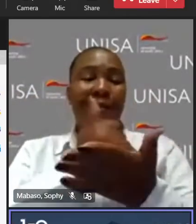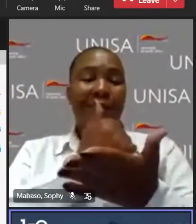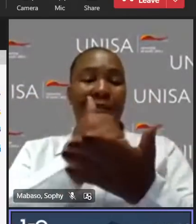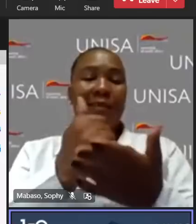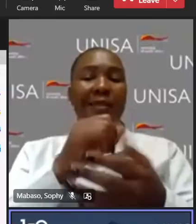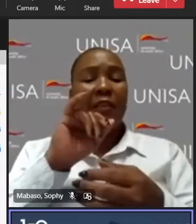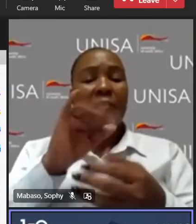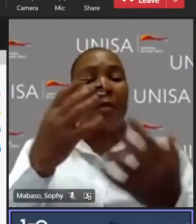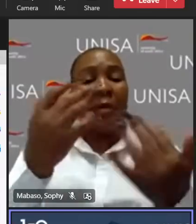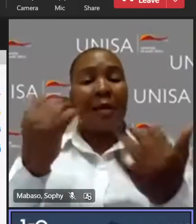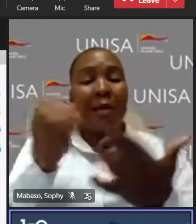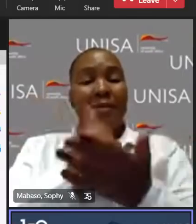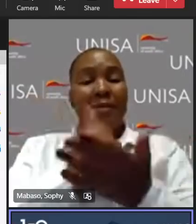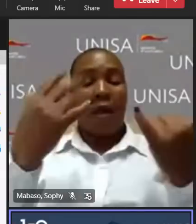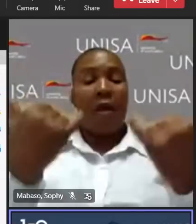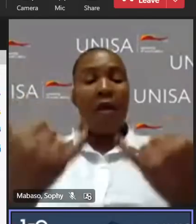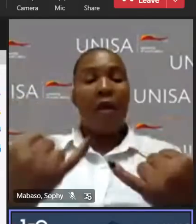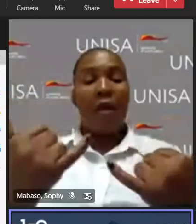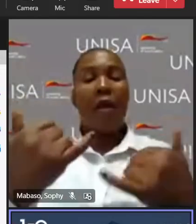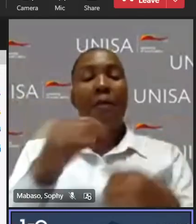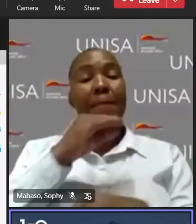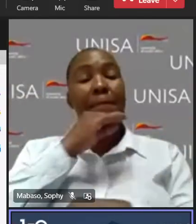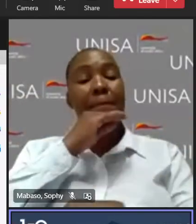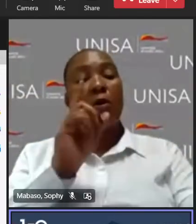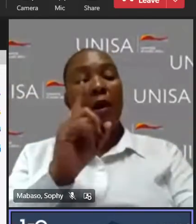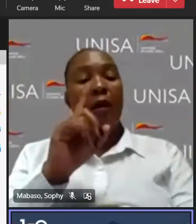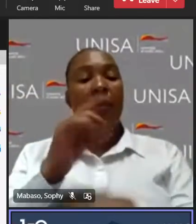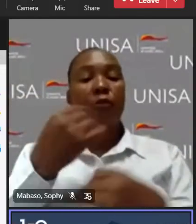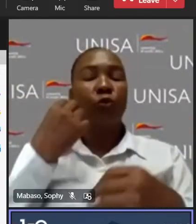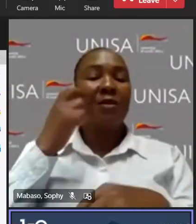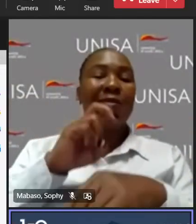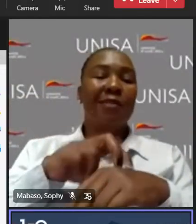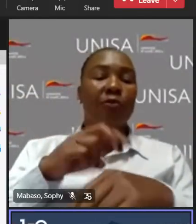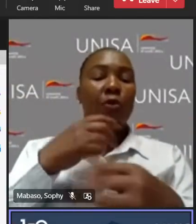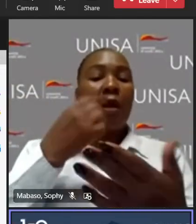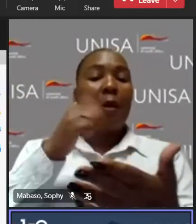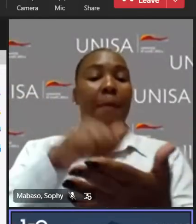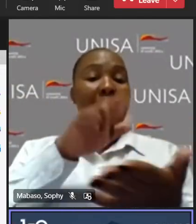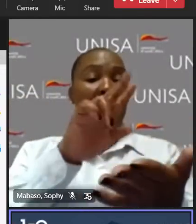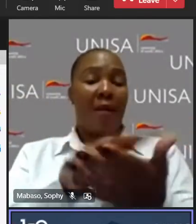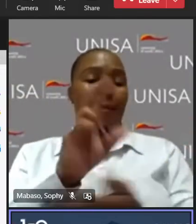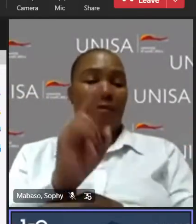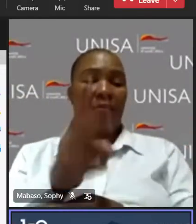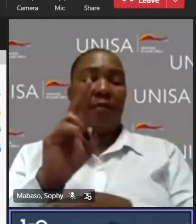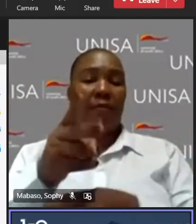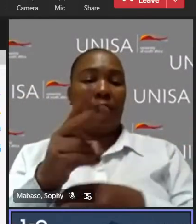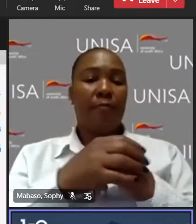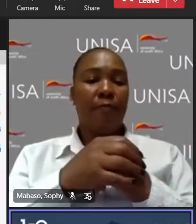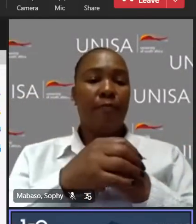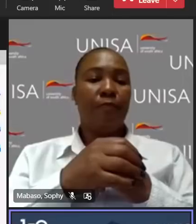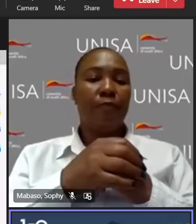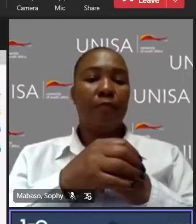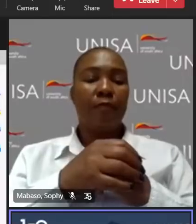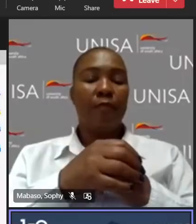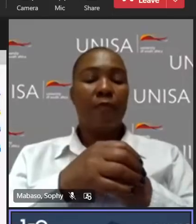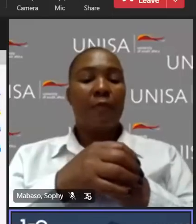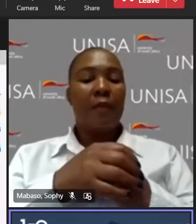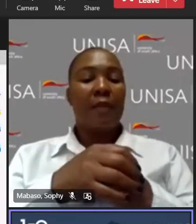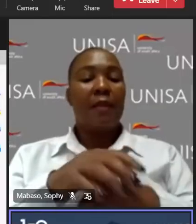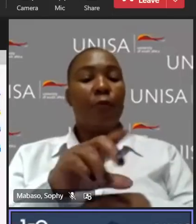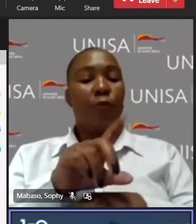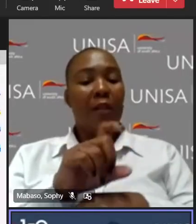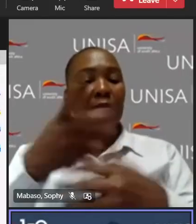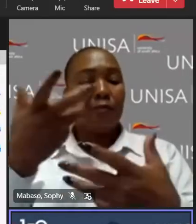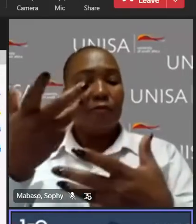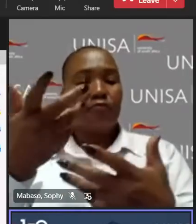are currently registered, it means that you don't need to apply for readmission. Let's just click there. And you can